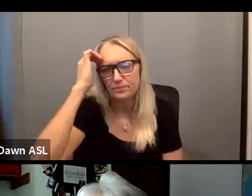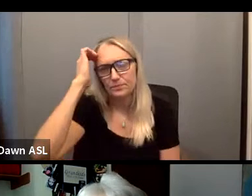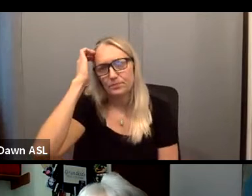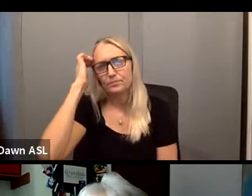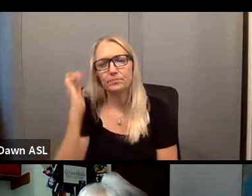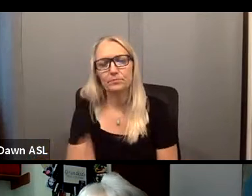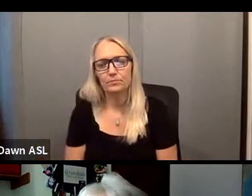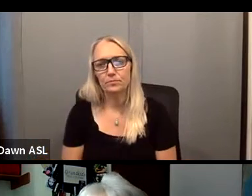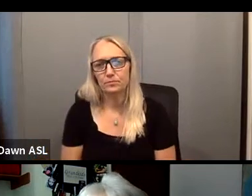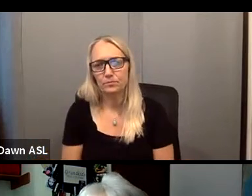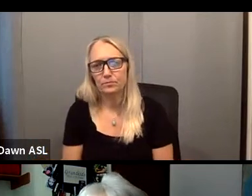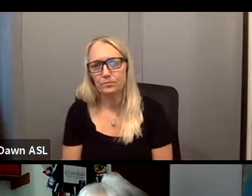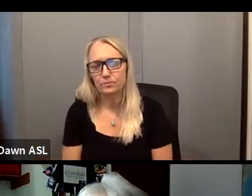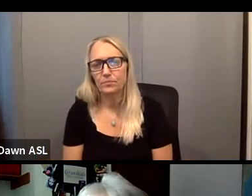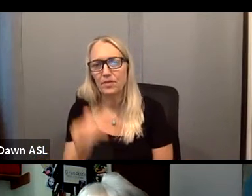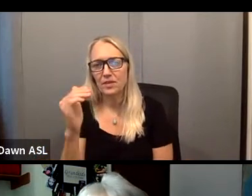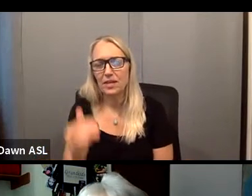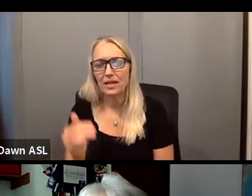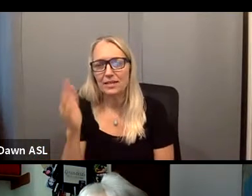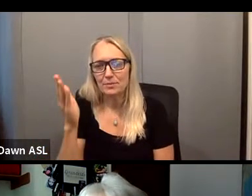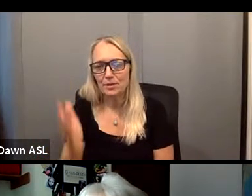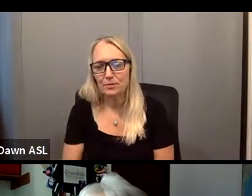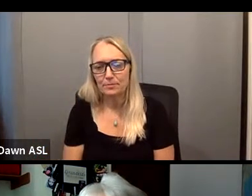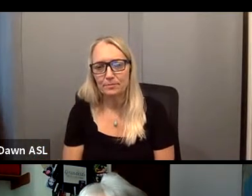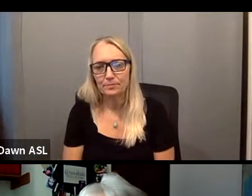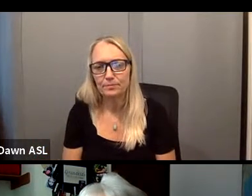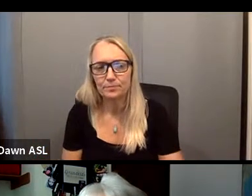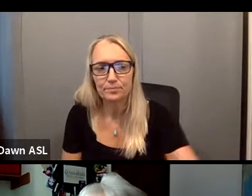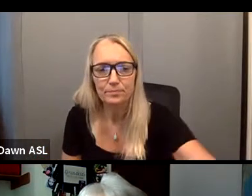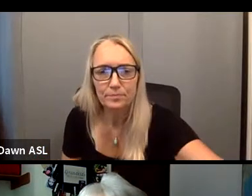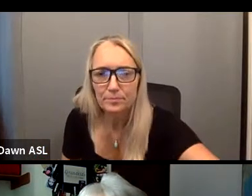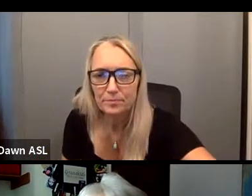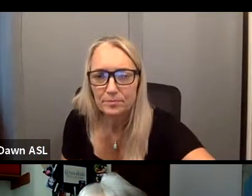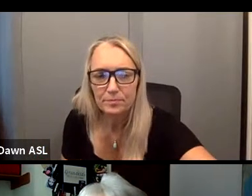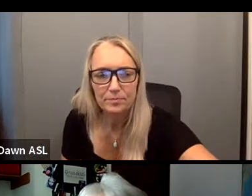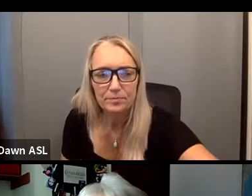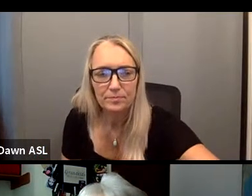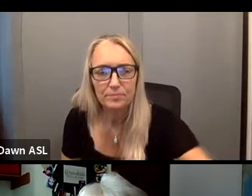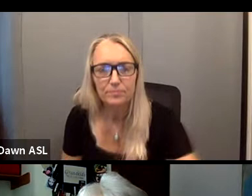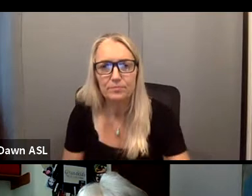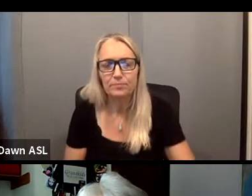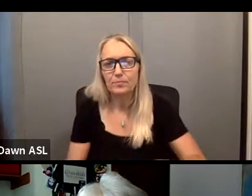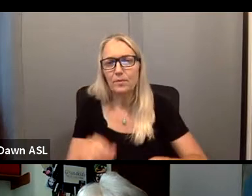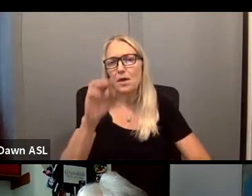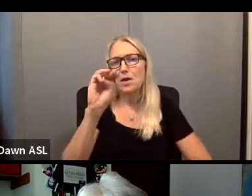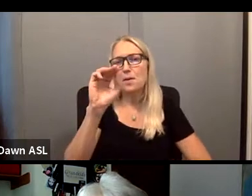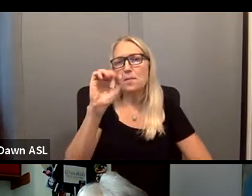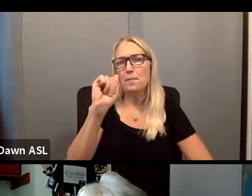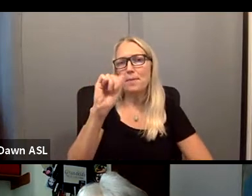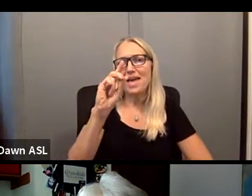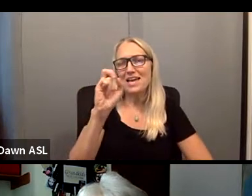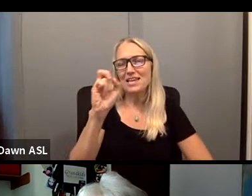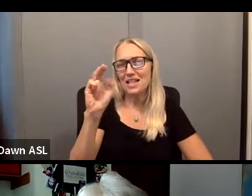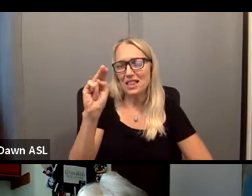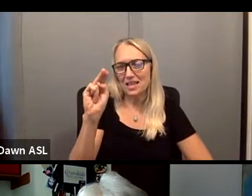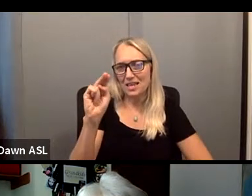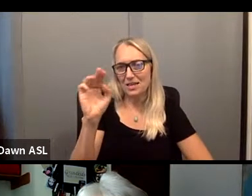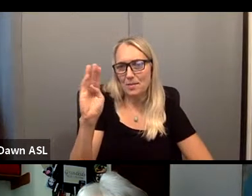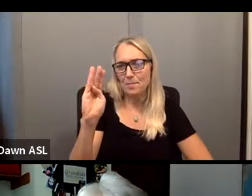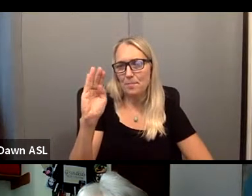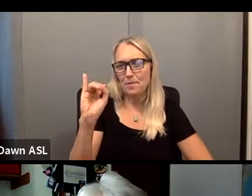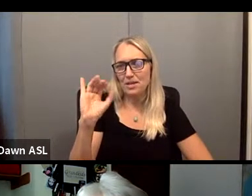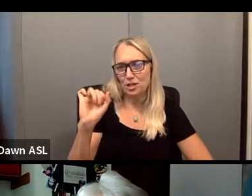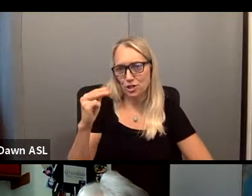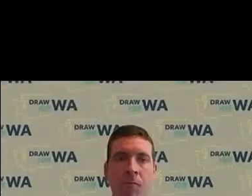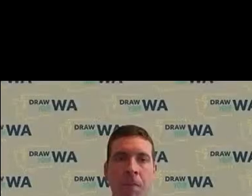you. Sean, if you could call the next speaker, please. Of course, Chair, our next speaker will be Madeline Bishop. I see your video's on and you're unmuted, so you can begin your